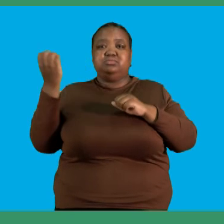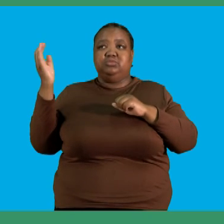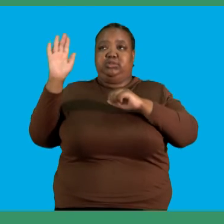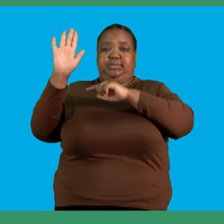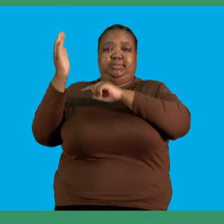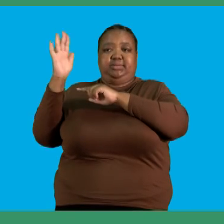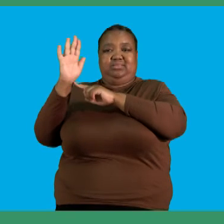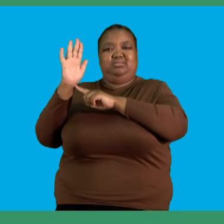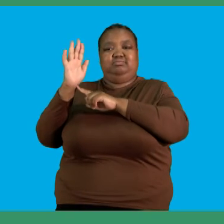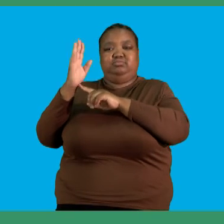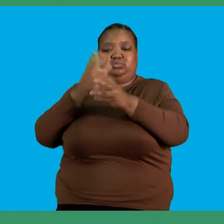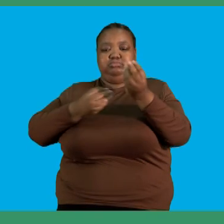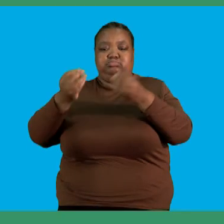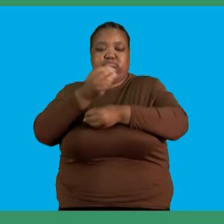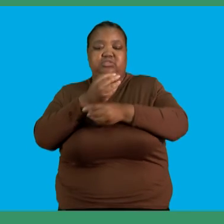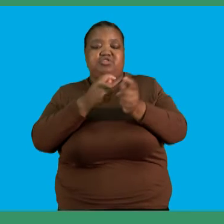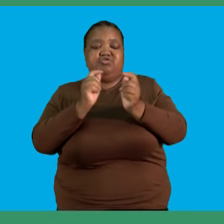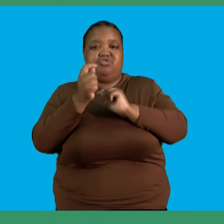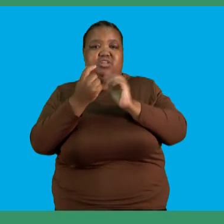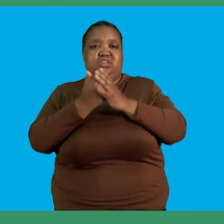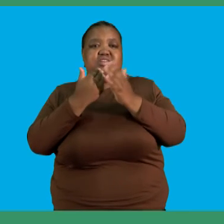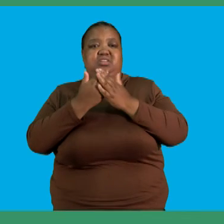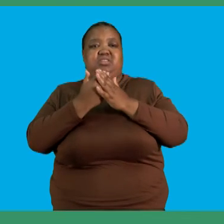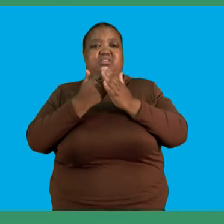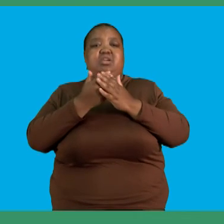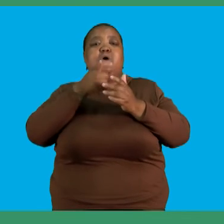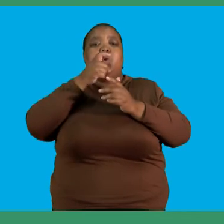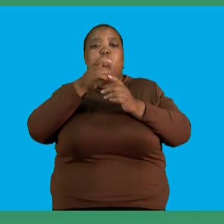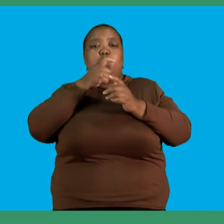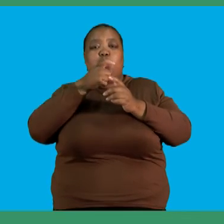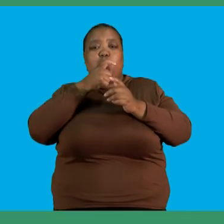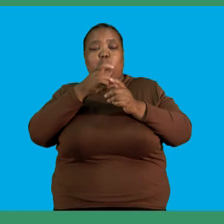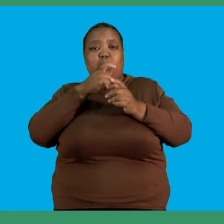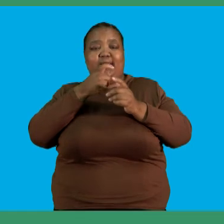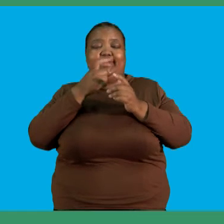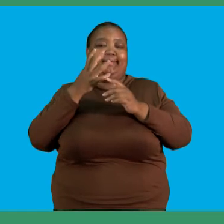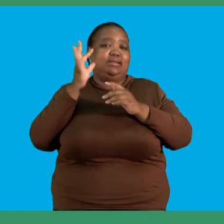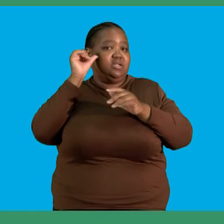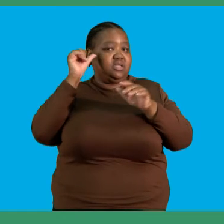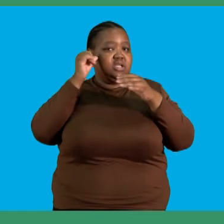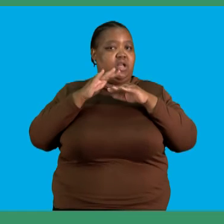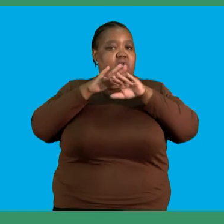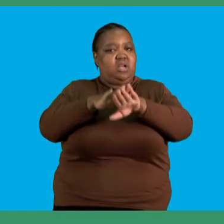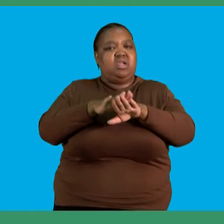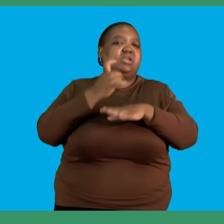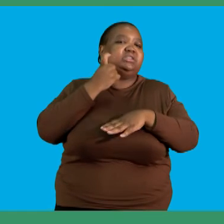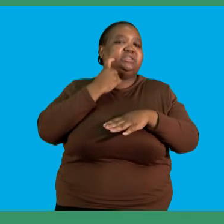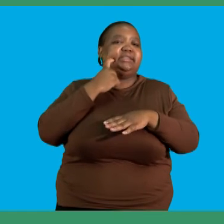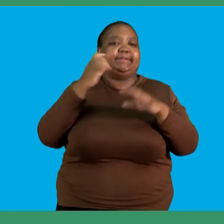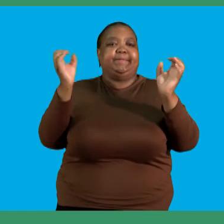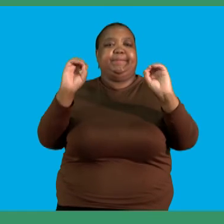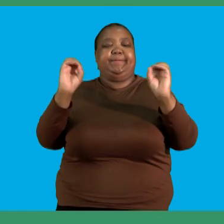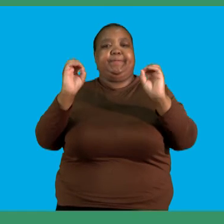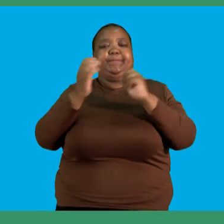are the disadvantages? It can be easily replaced by a PowerPoint presentation, and it's not easy to combine